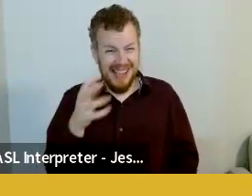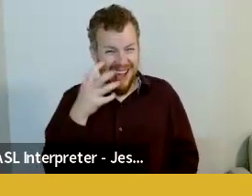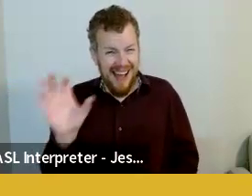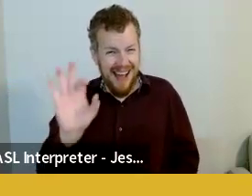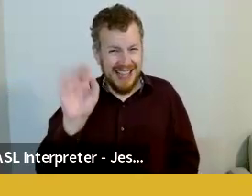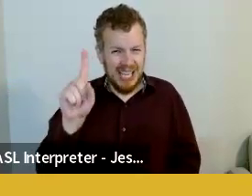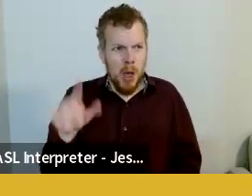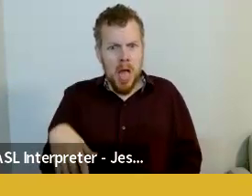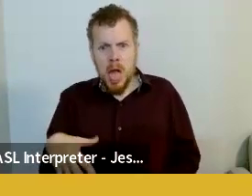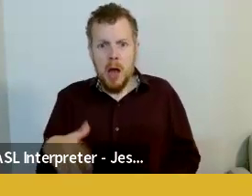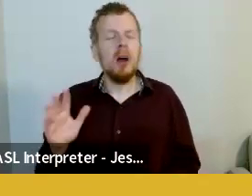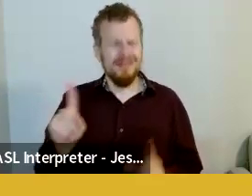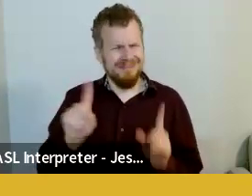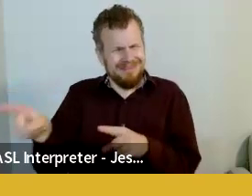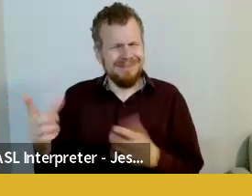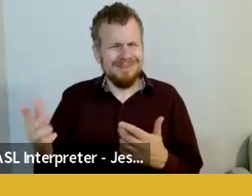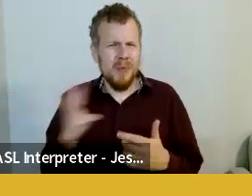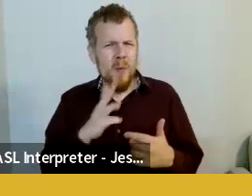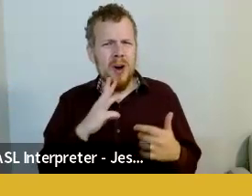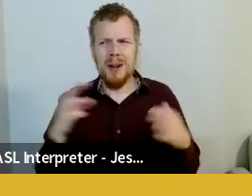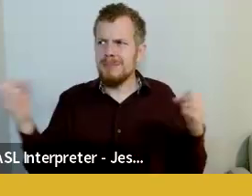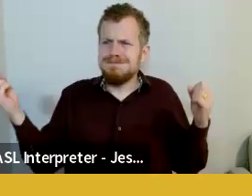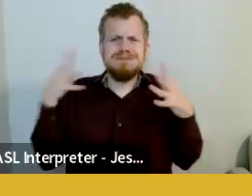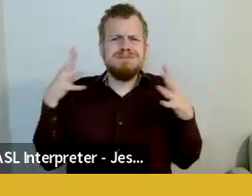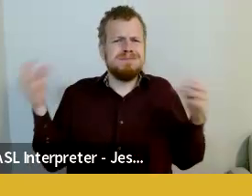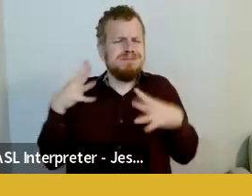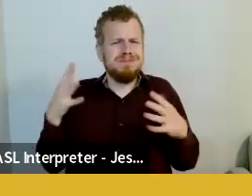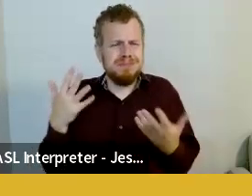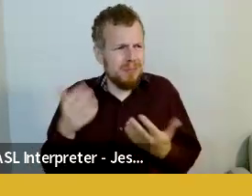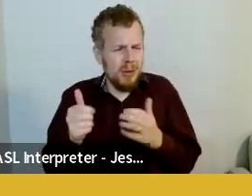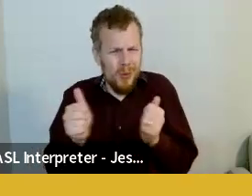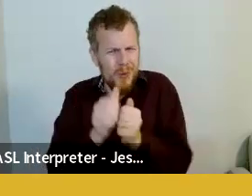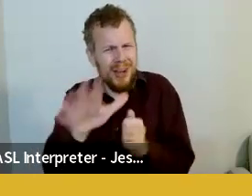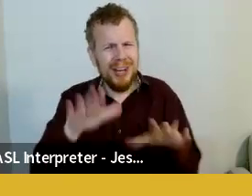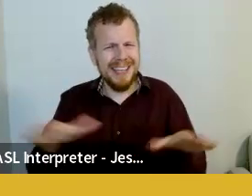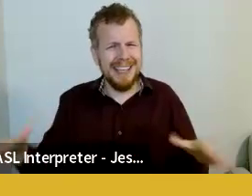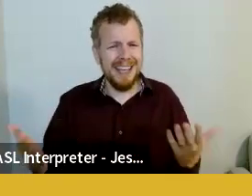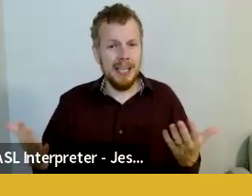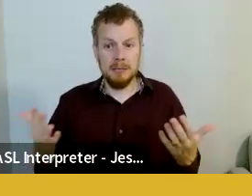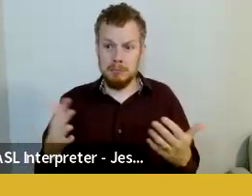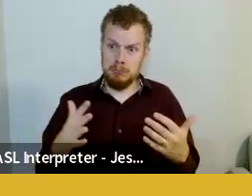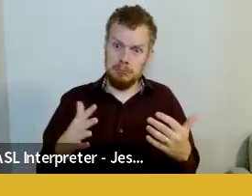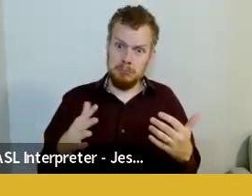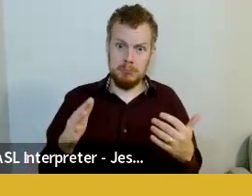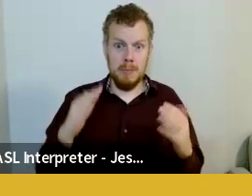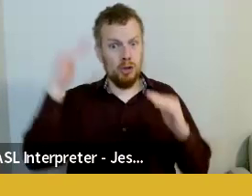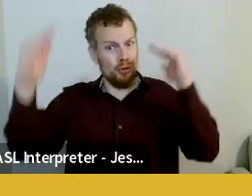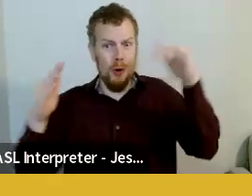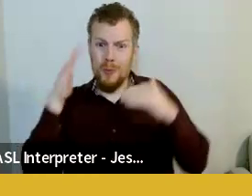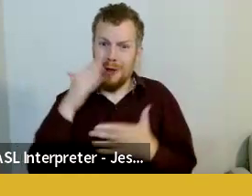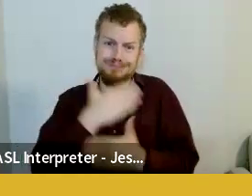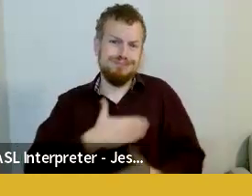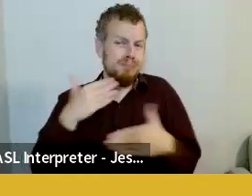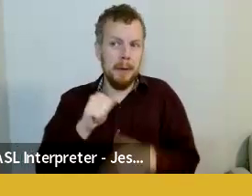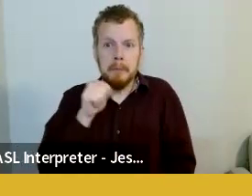why not stop really quickly and just go for a quick run with your kids? It's something adults still enjoy to do. It's not just a kid activity,